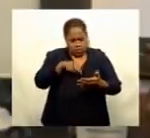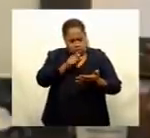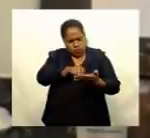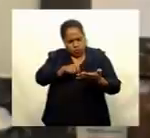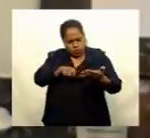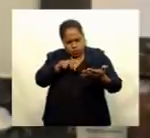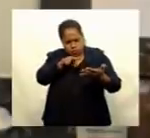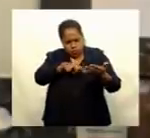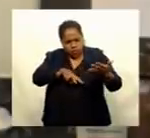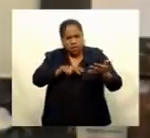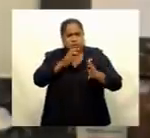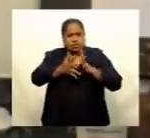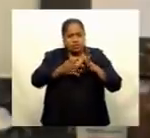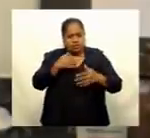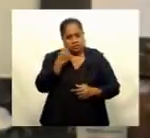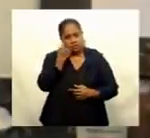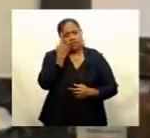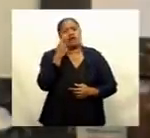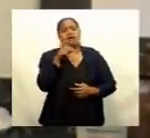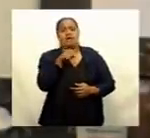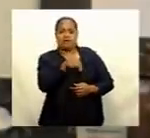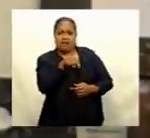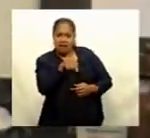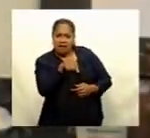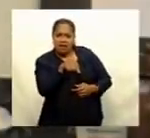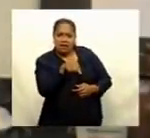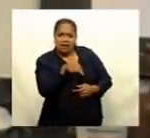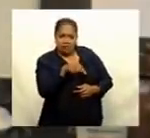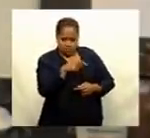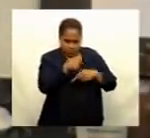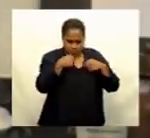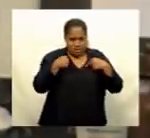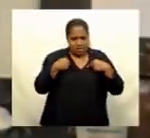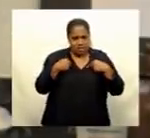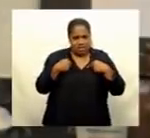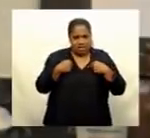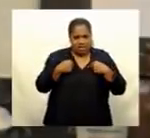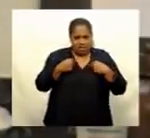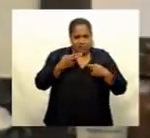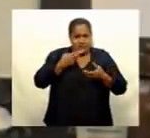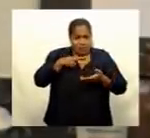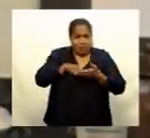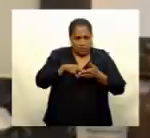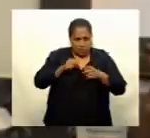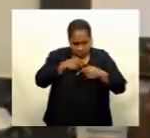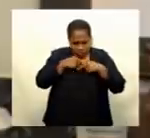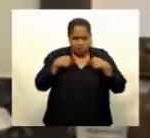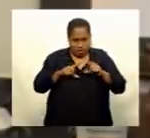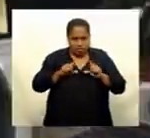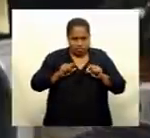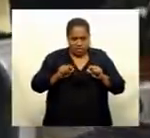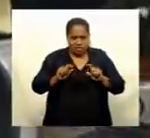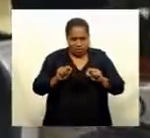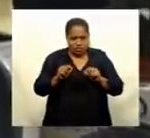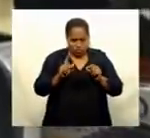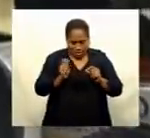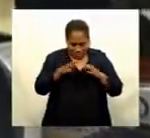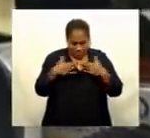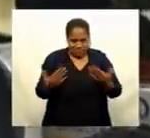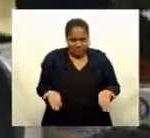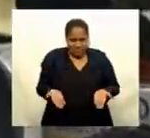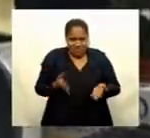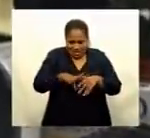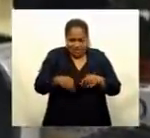then realized these are the very things that we journalists, that we reporters are also battling on a daily basis. There is nothing